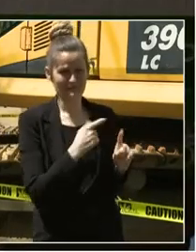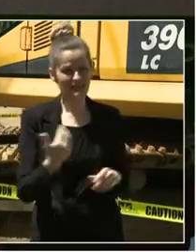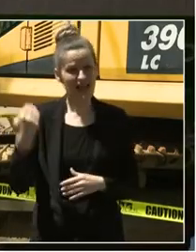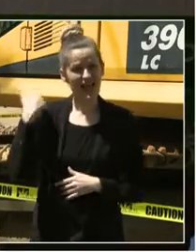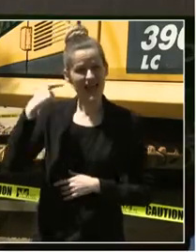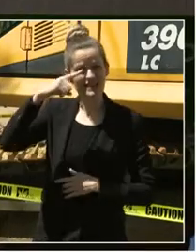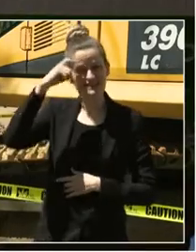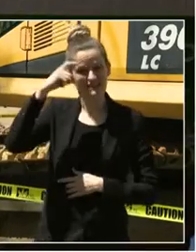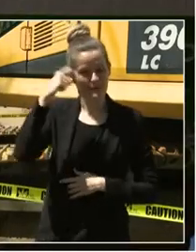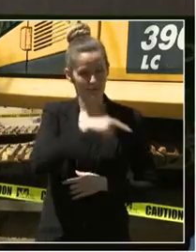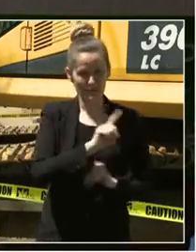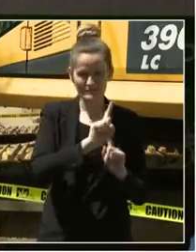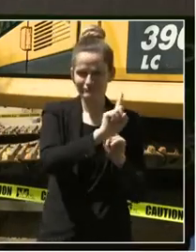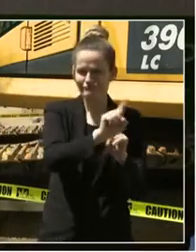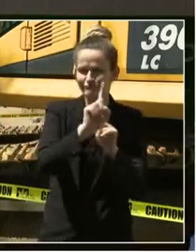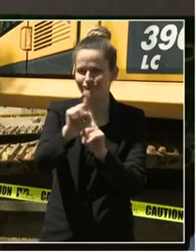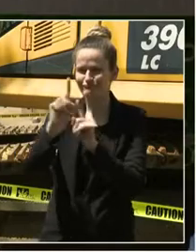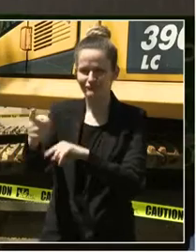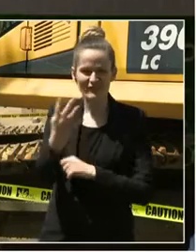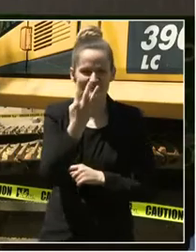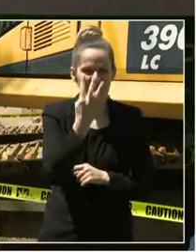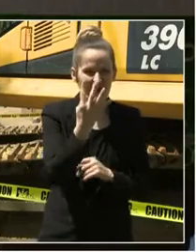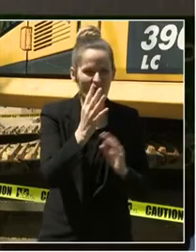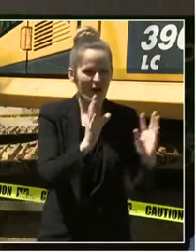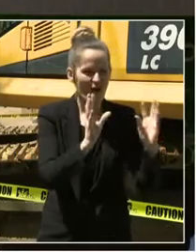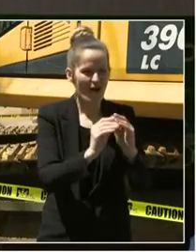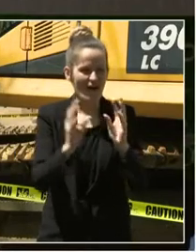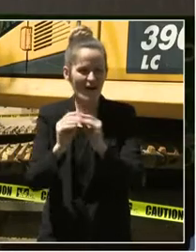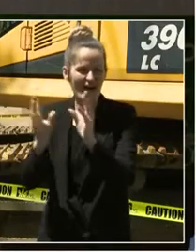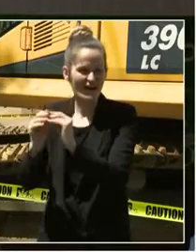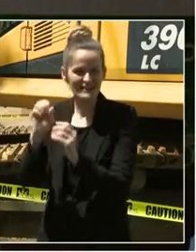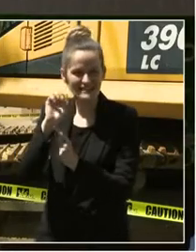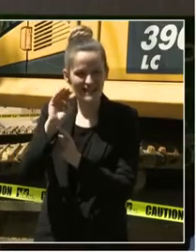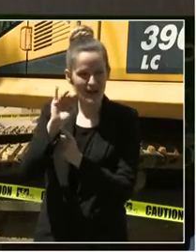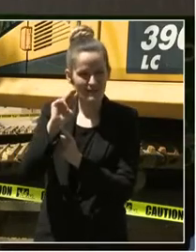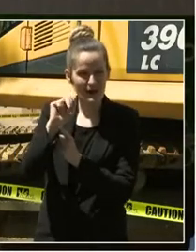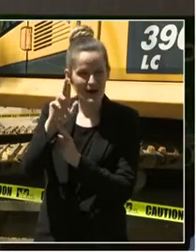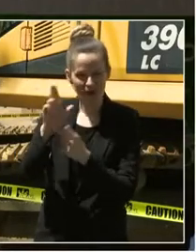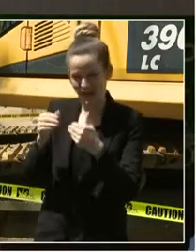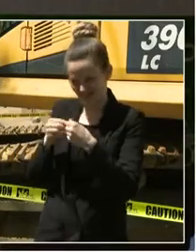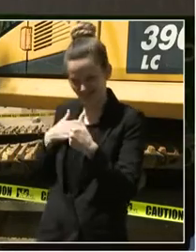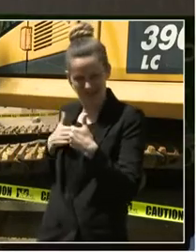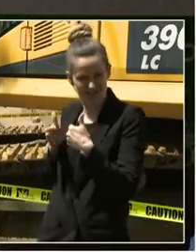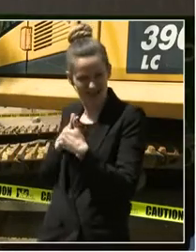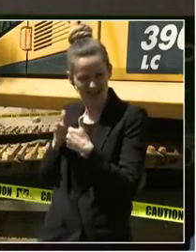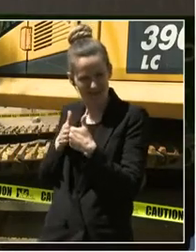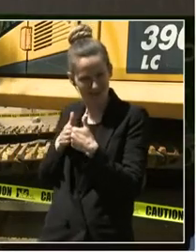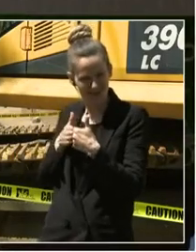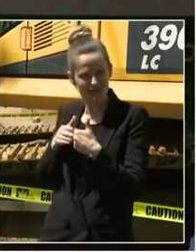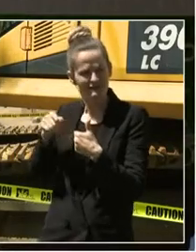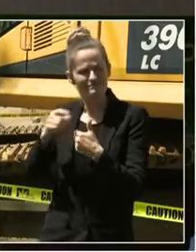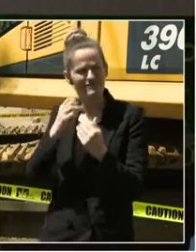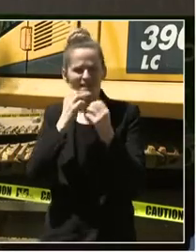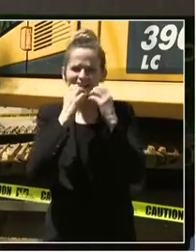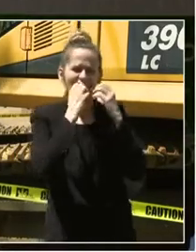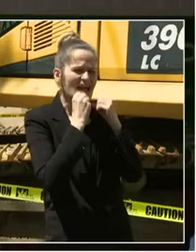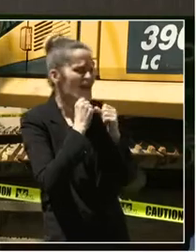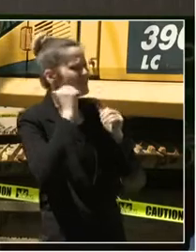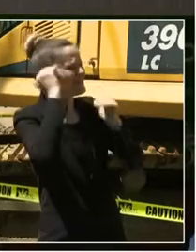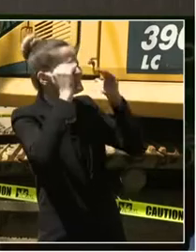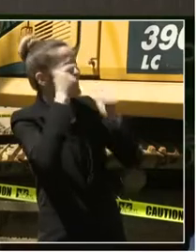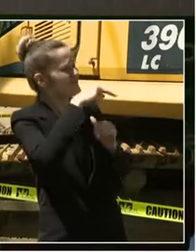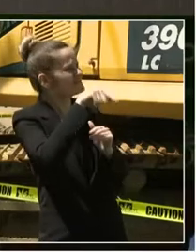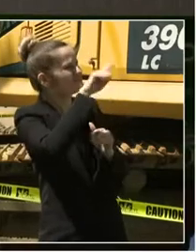sessions at DPR camp in our own neighborhood with caring adults, where she continued to